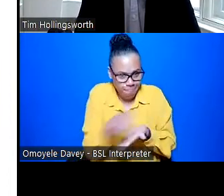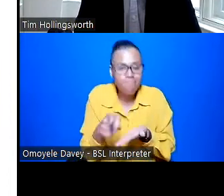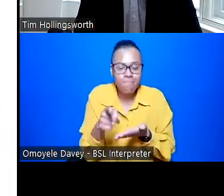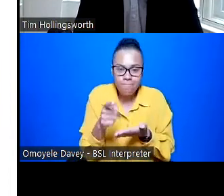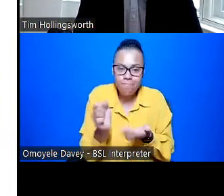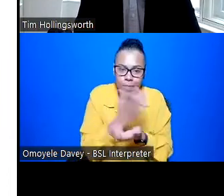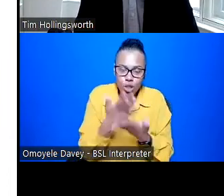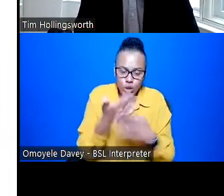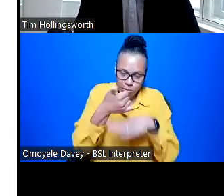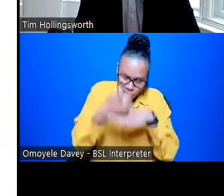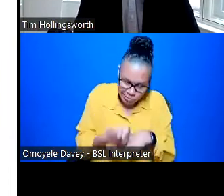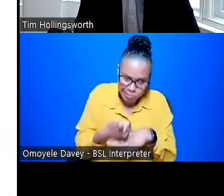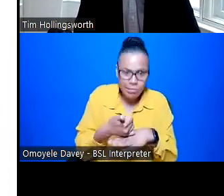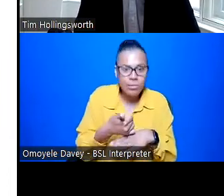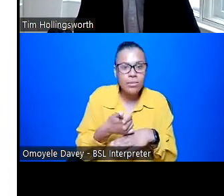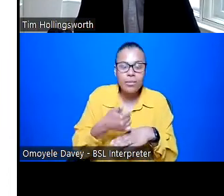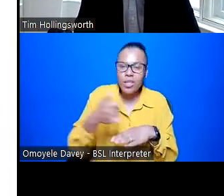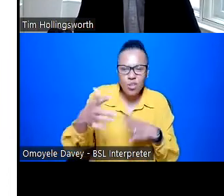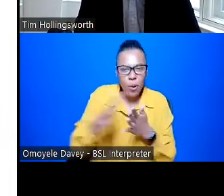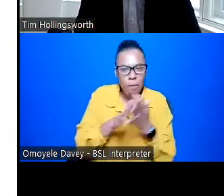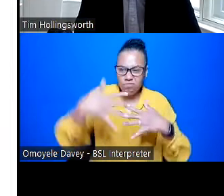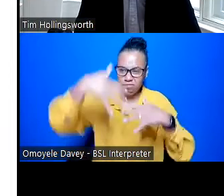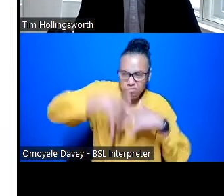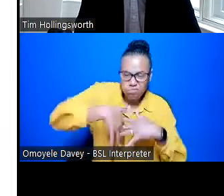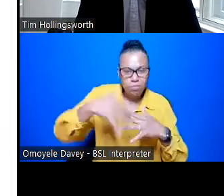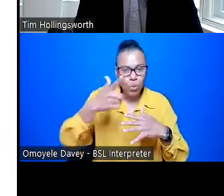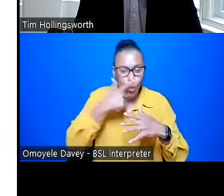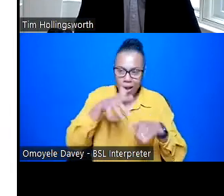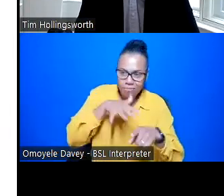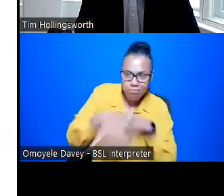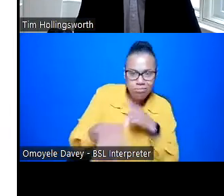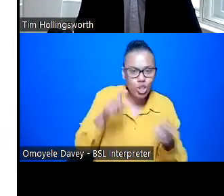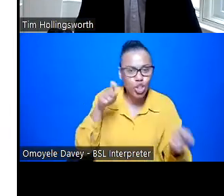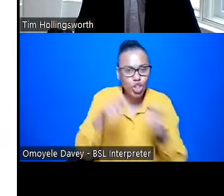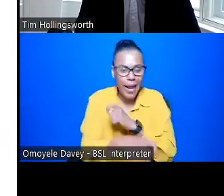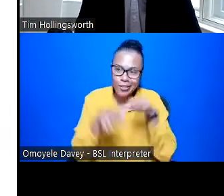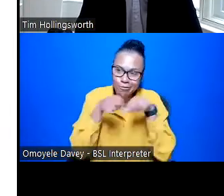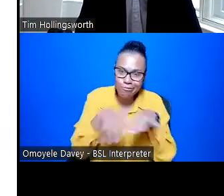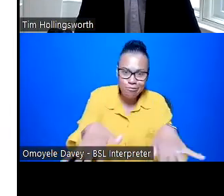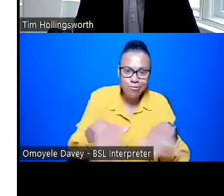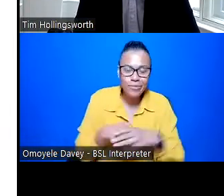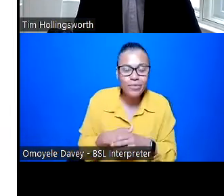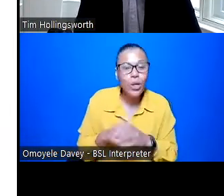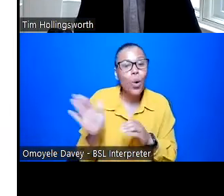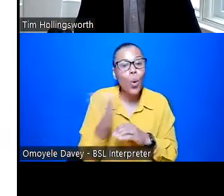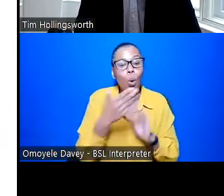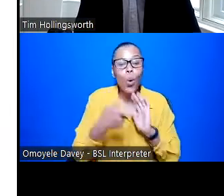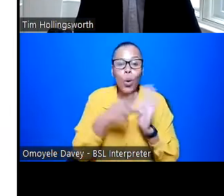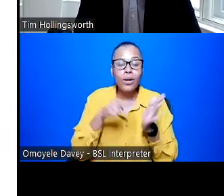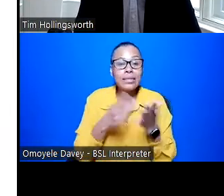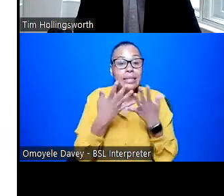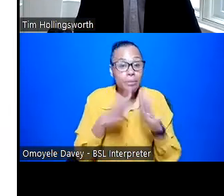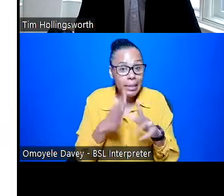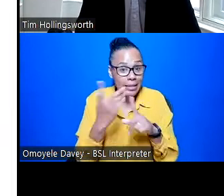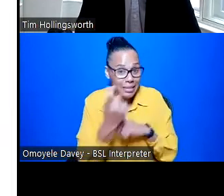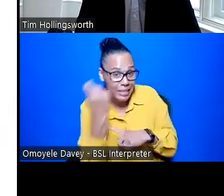to help us make and effect change. And I think it's really important that within that, every organisation that's been successful in